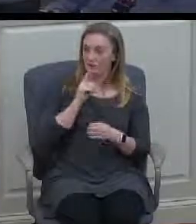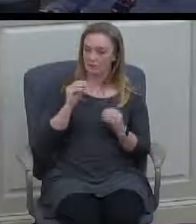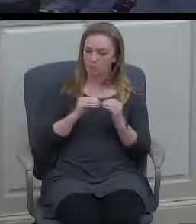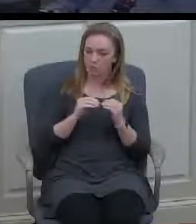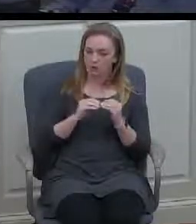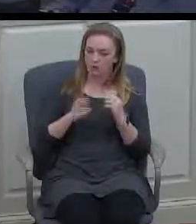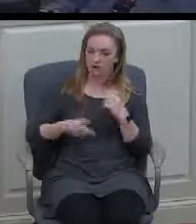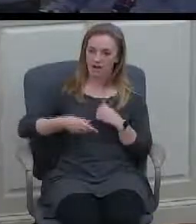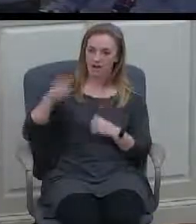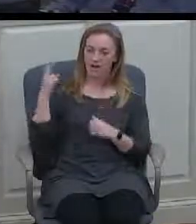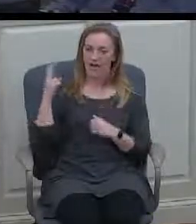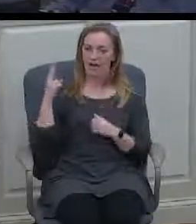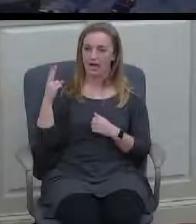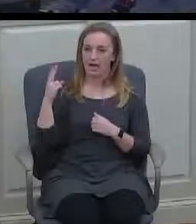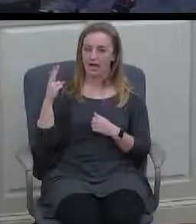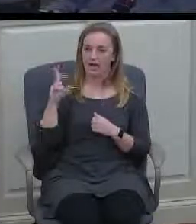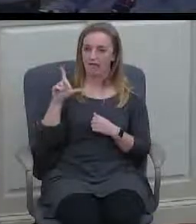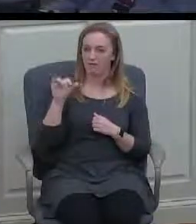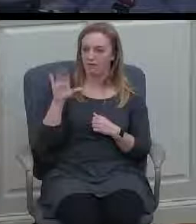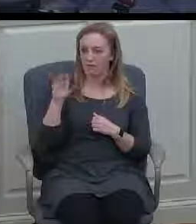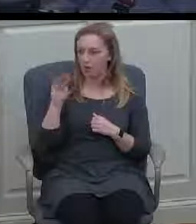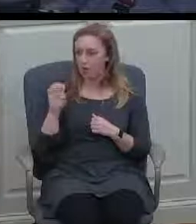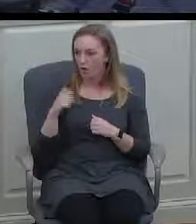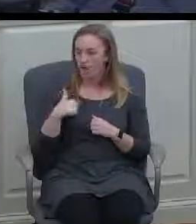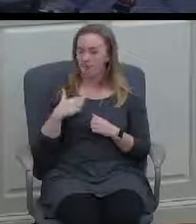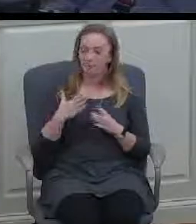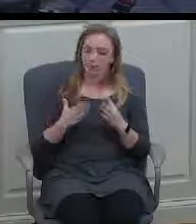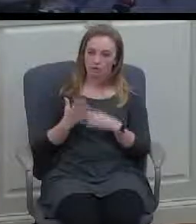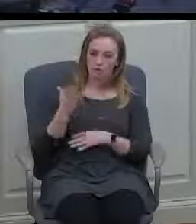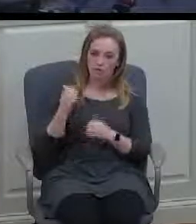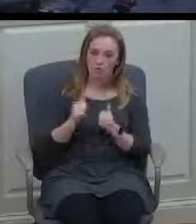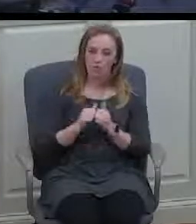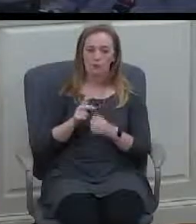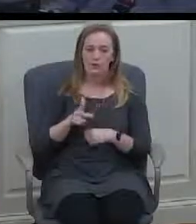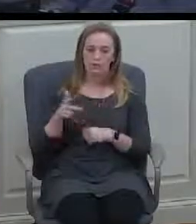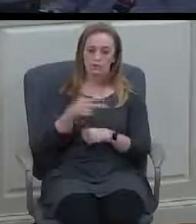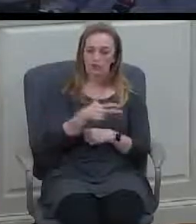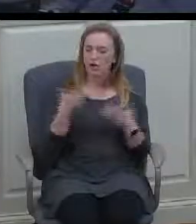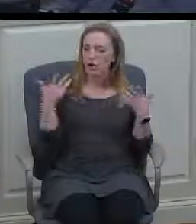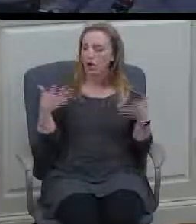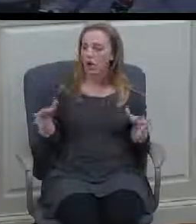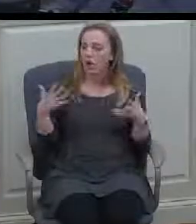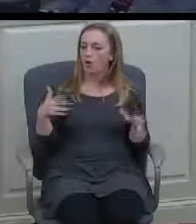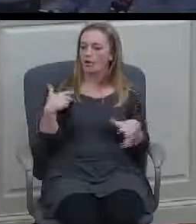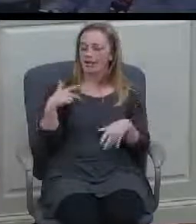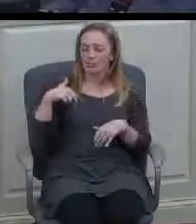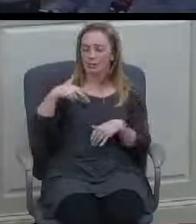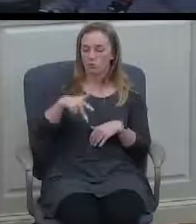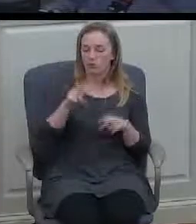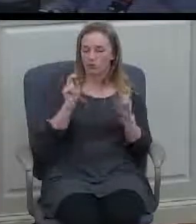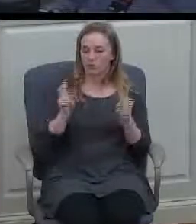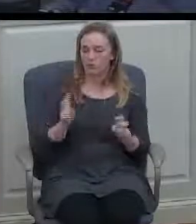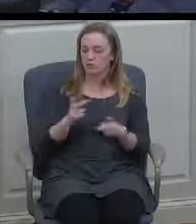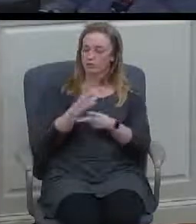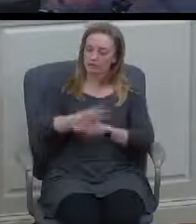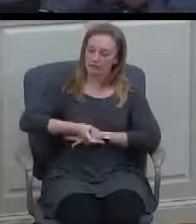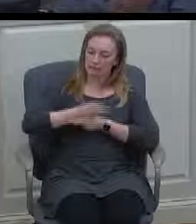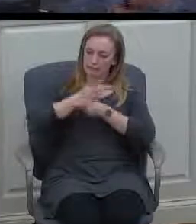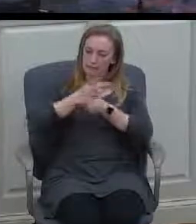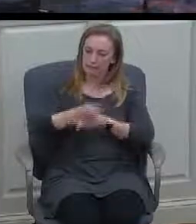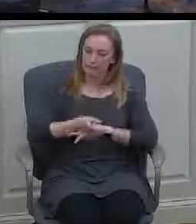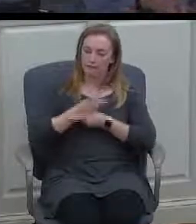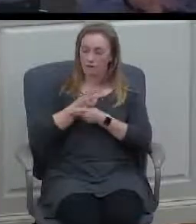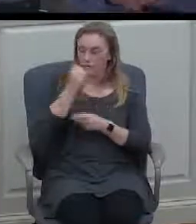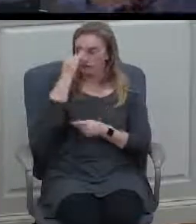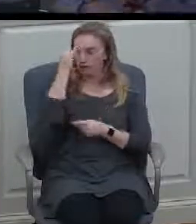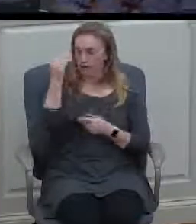volume through with turning movements where we already have pedestrian issues. And so out of the abundance of caution, the